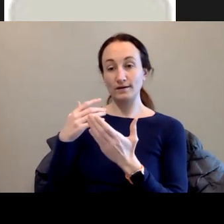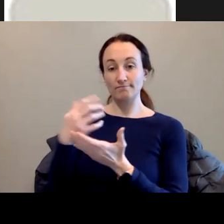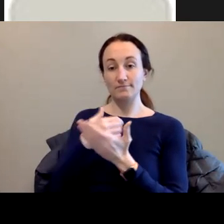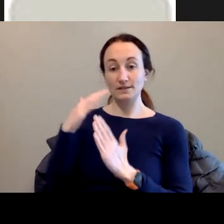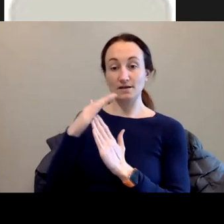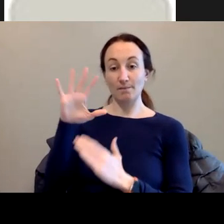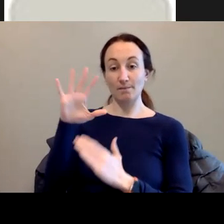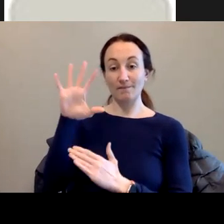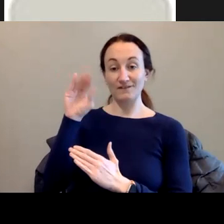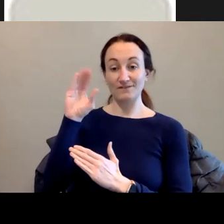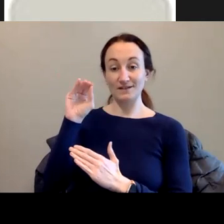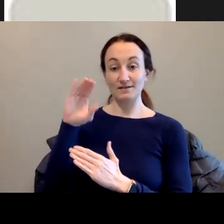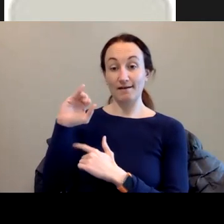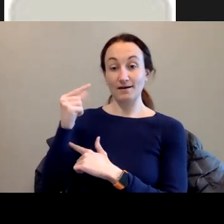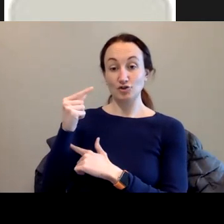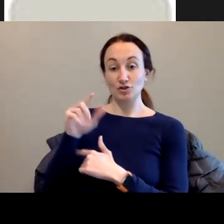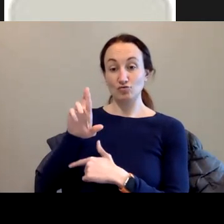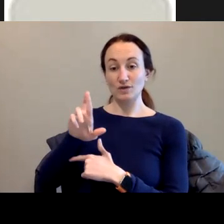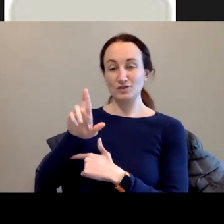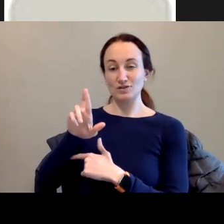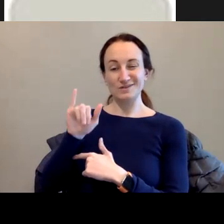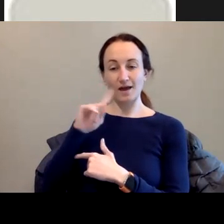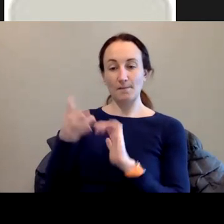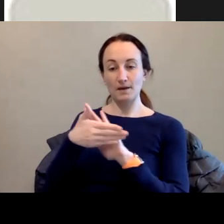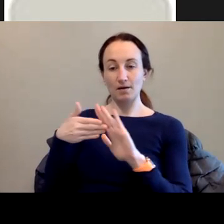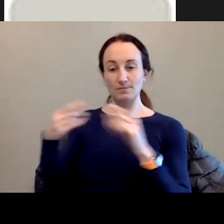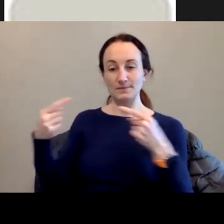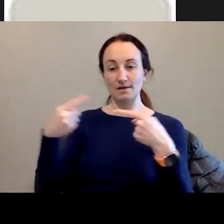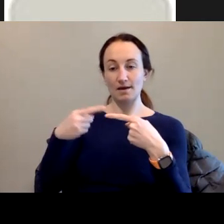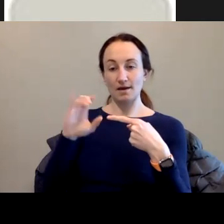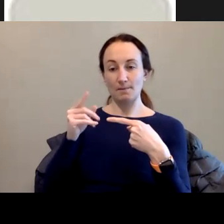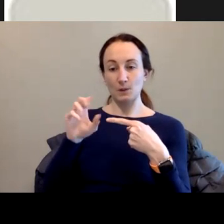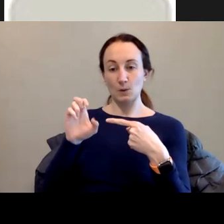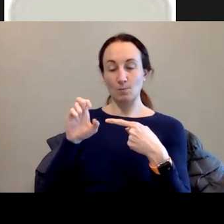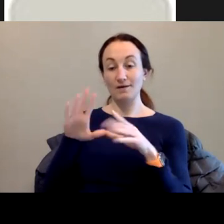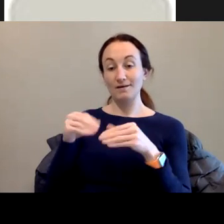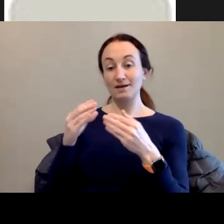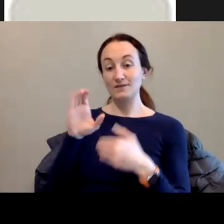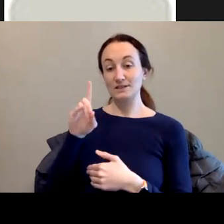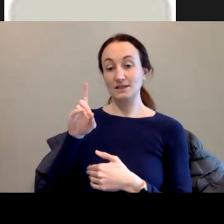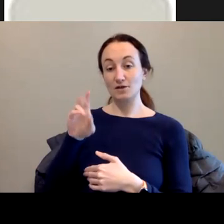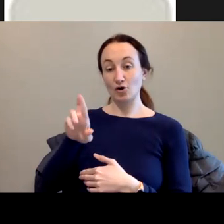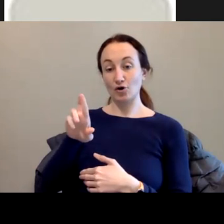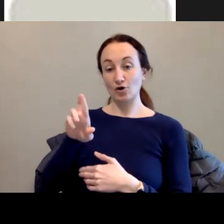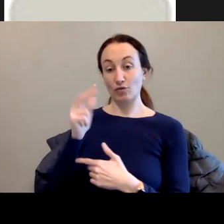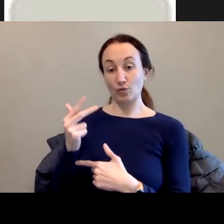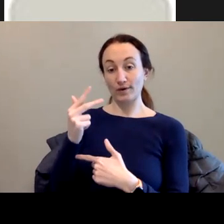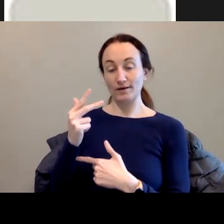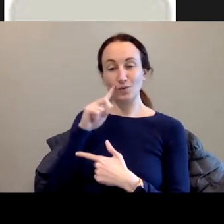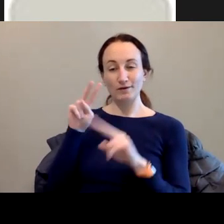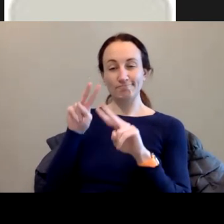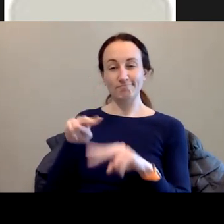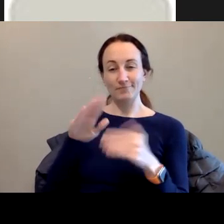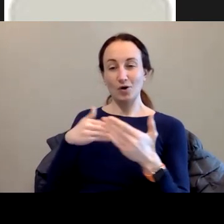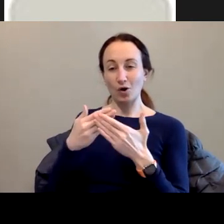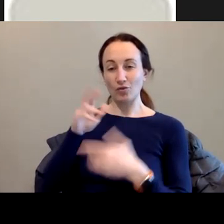as our epitope. So basically, given a CDR3, we just look at all the residues